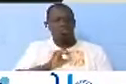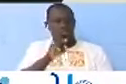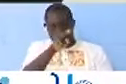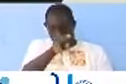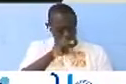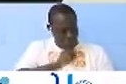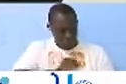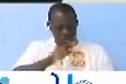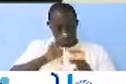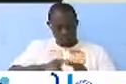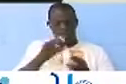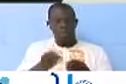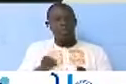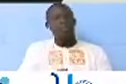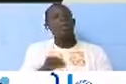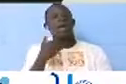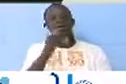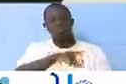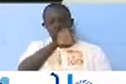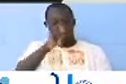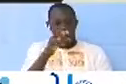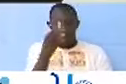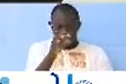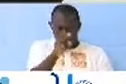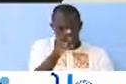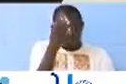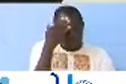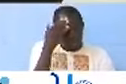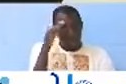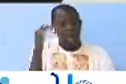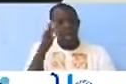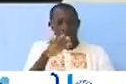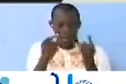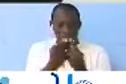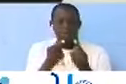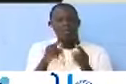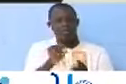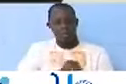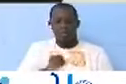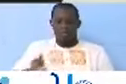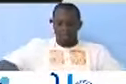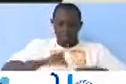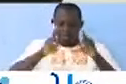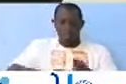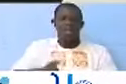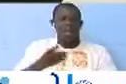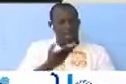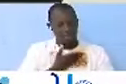to tell me if you know of any cases he was involved with. If you don't know, just tell me that.